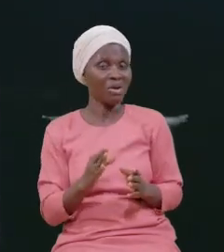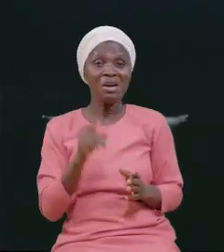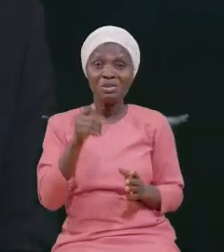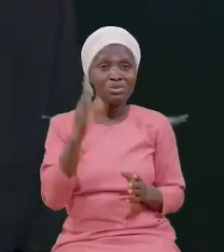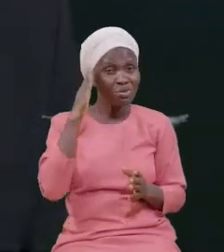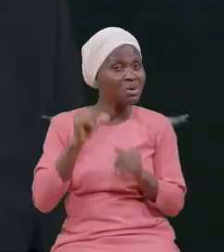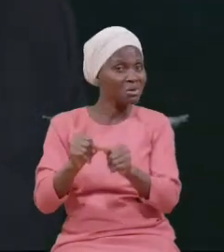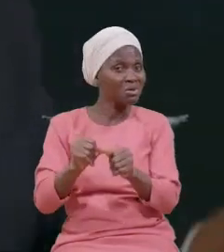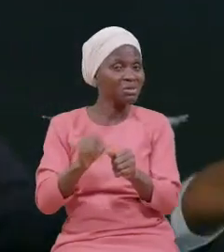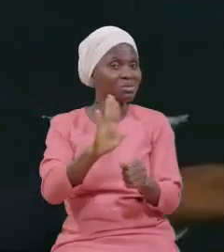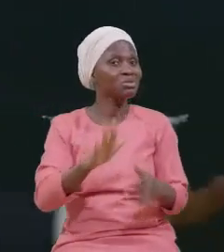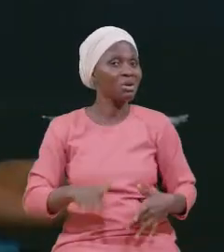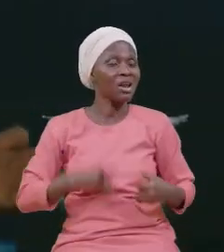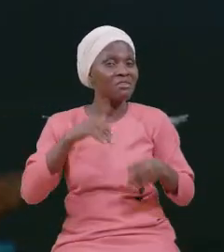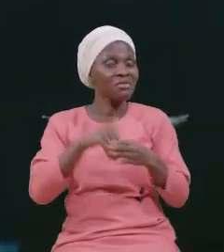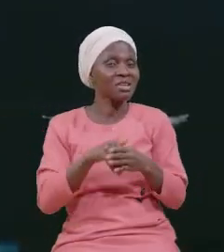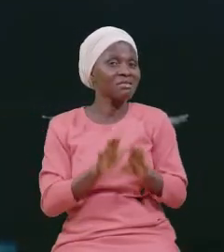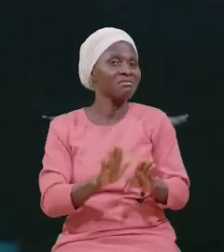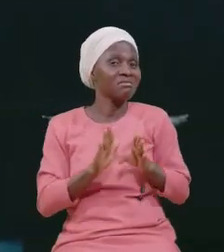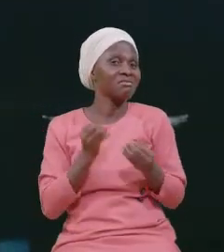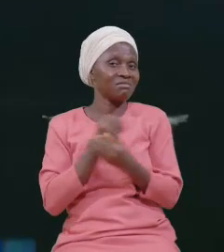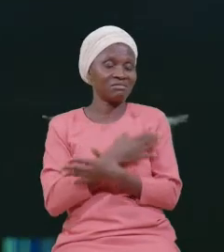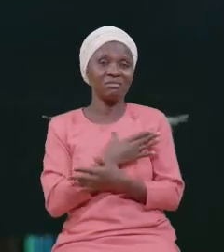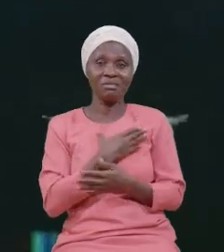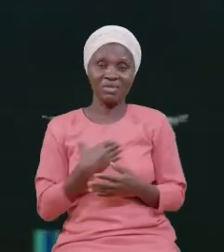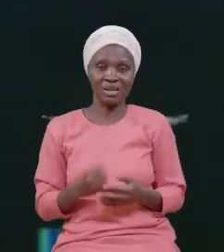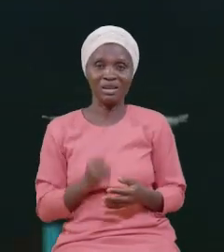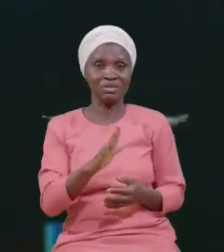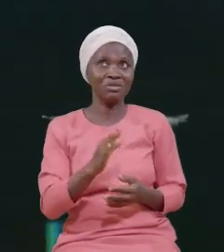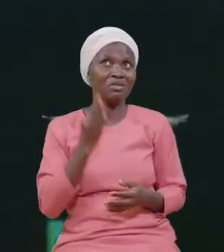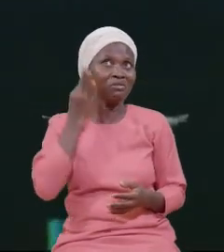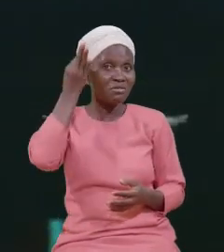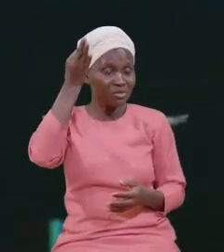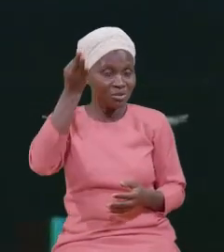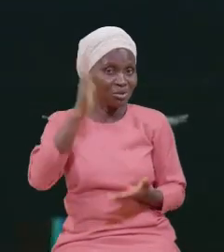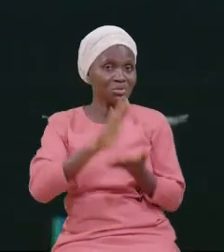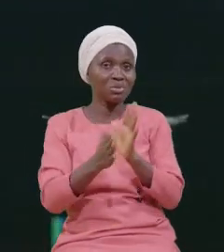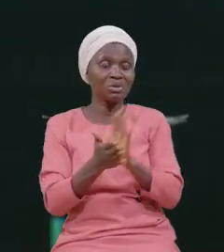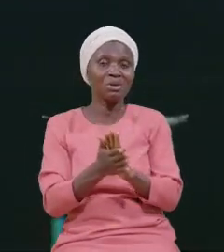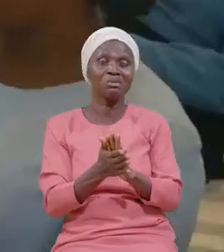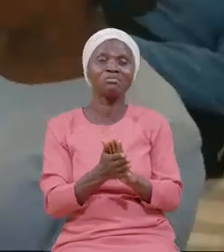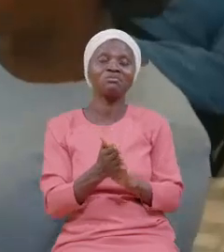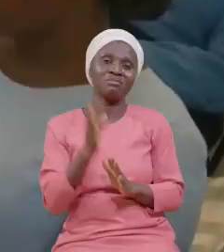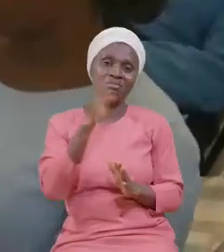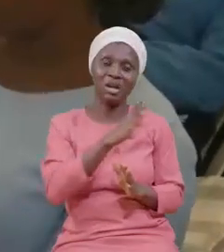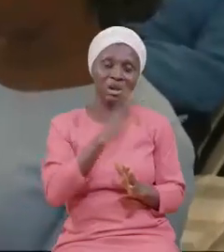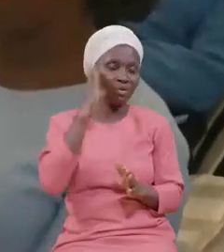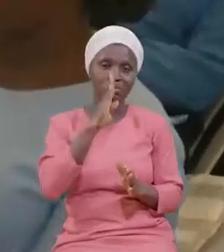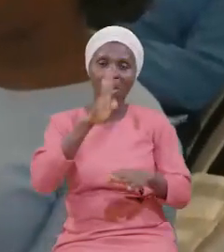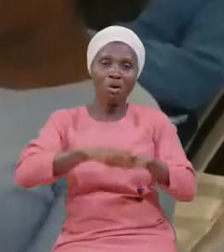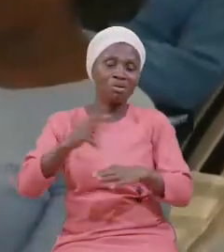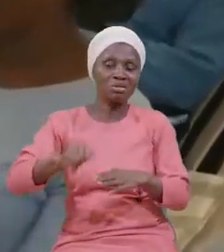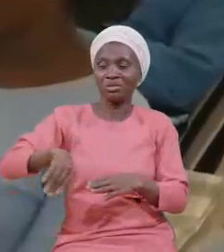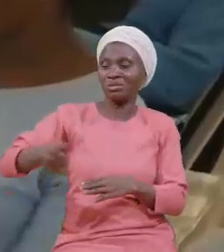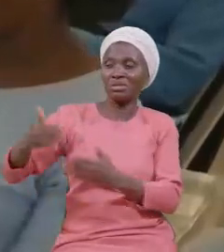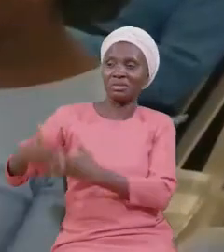future will be on the other side. God will say, I spoke to you, and you looked up to the people more than you looked up to me.